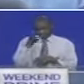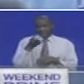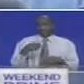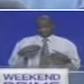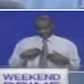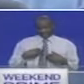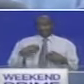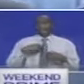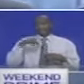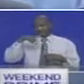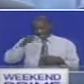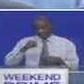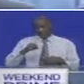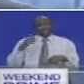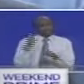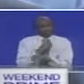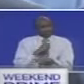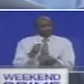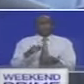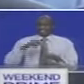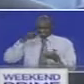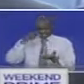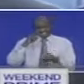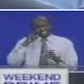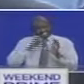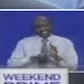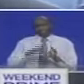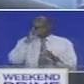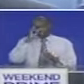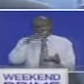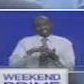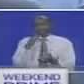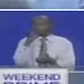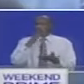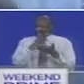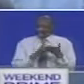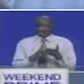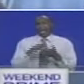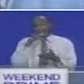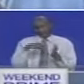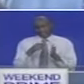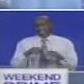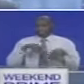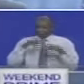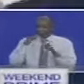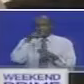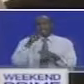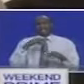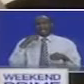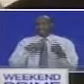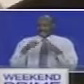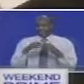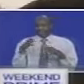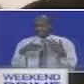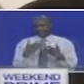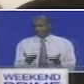and the Prime Minister cannot go and sit at a police station for 2.5 hours to pursue a stage management.